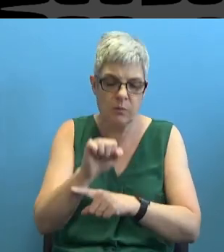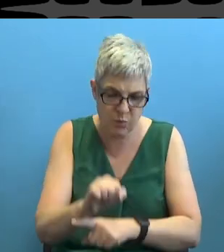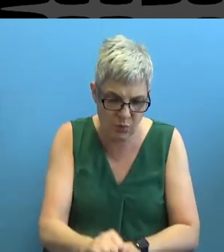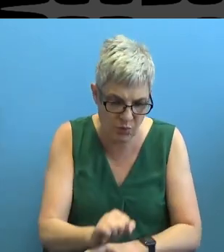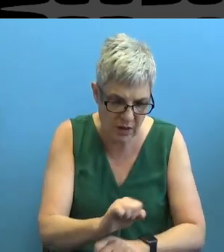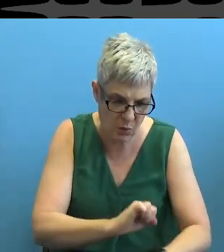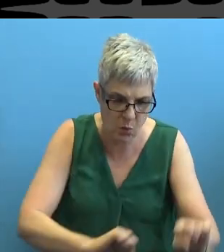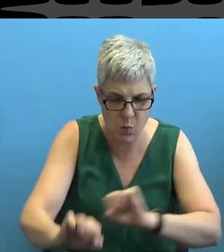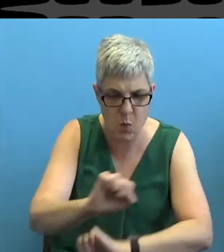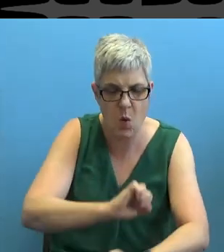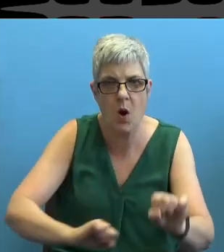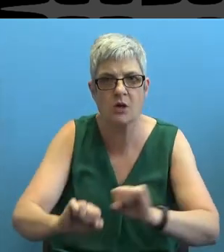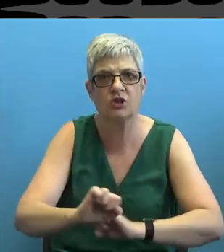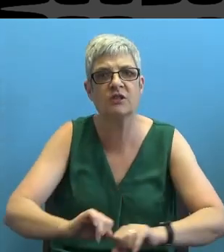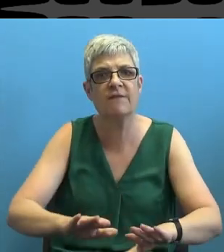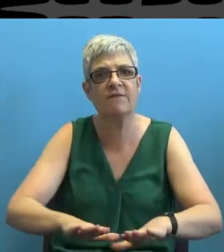feet.